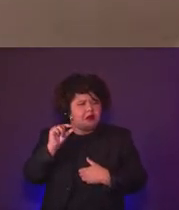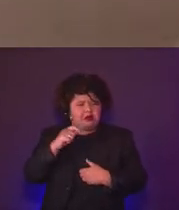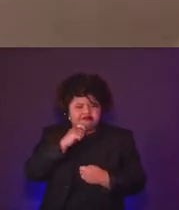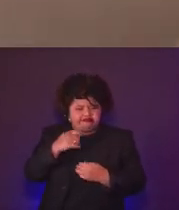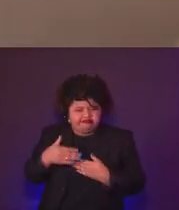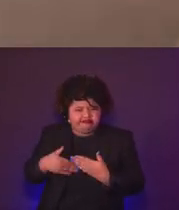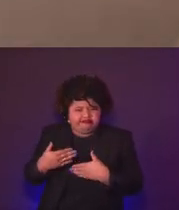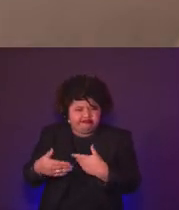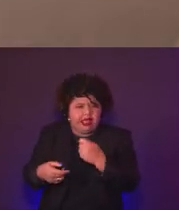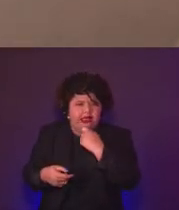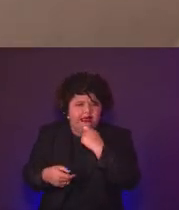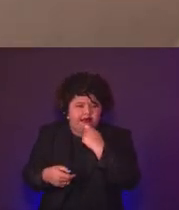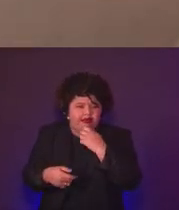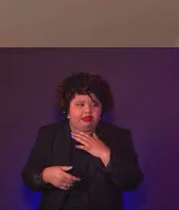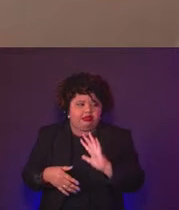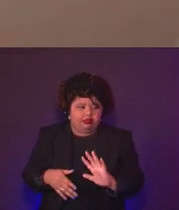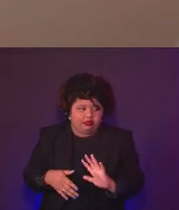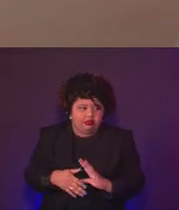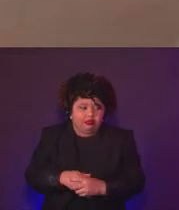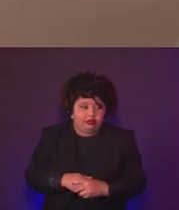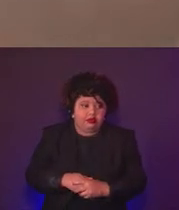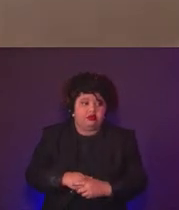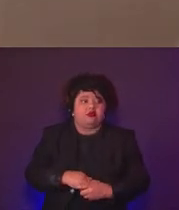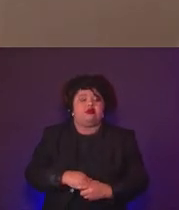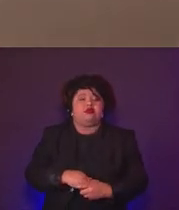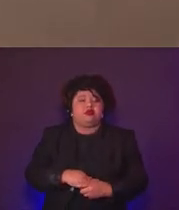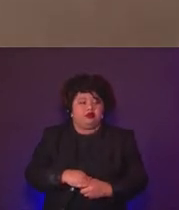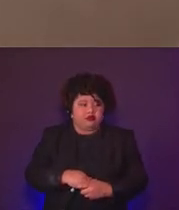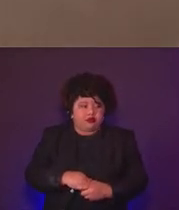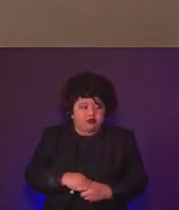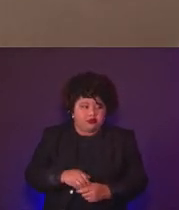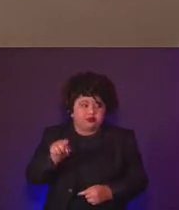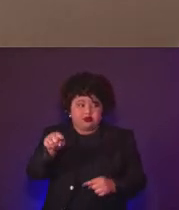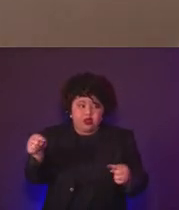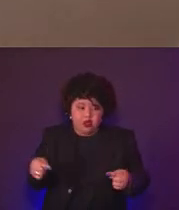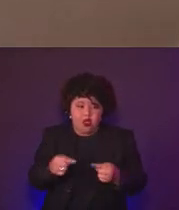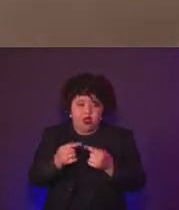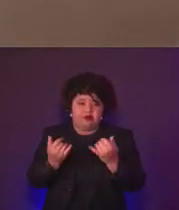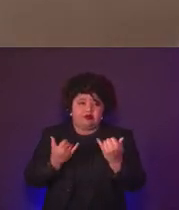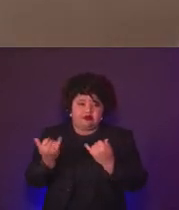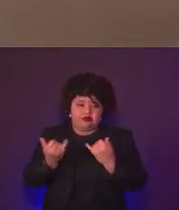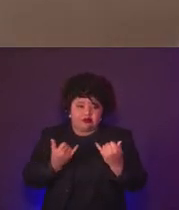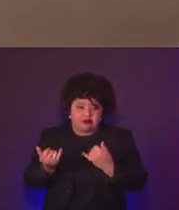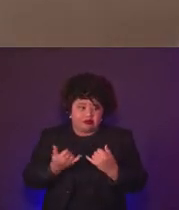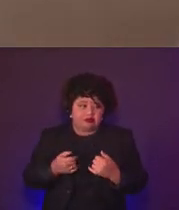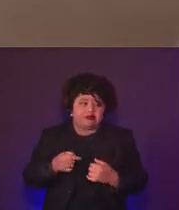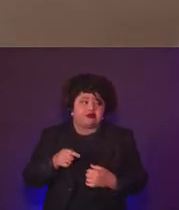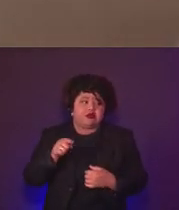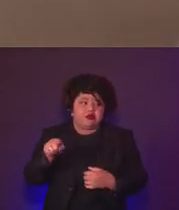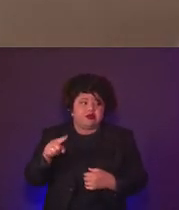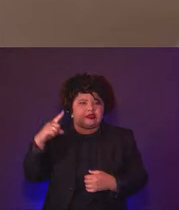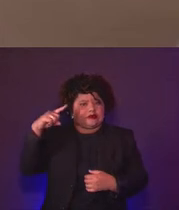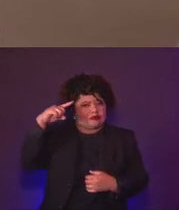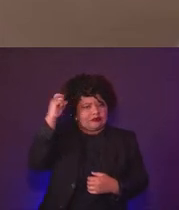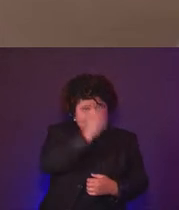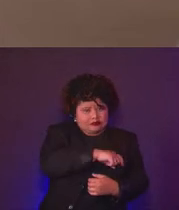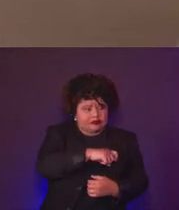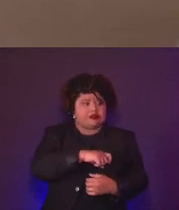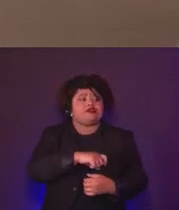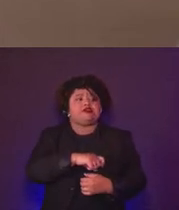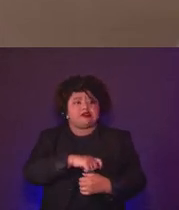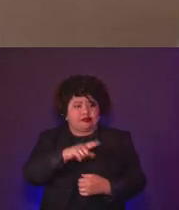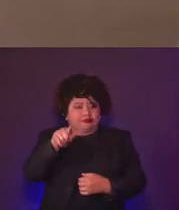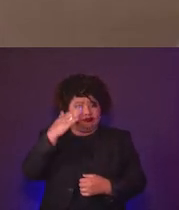covered down in Texas with the Texas Rangers. And so he taught me how to do that analysis.